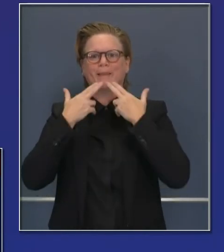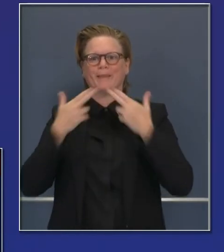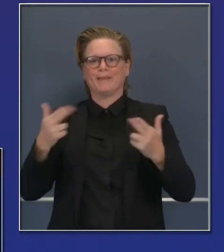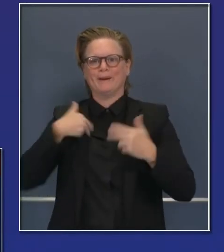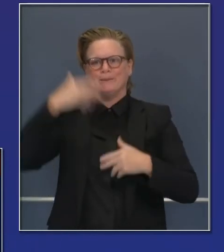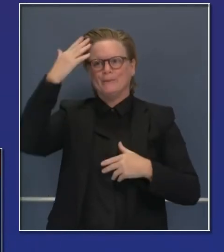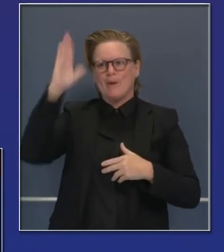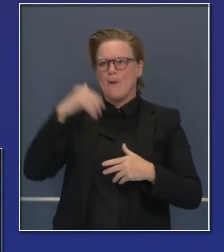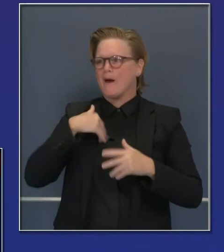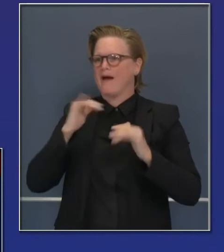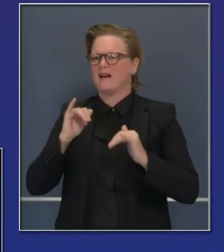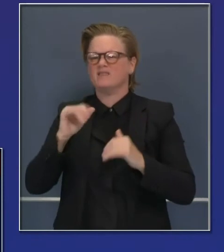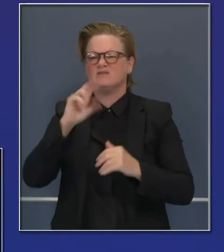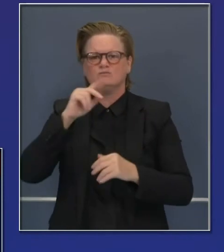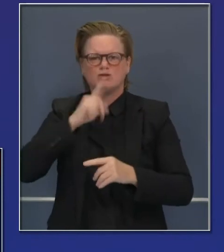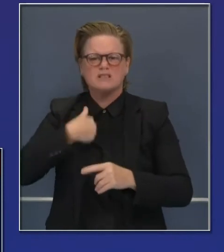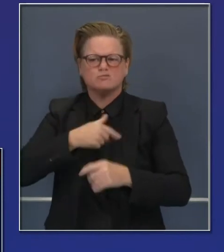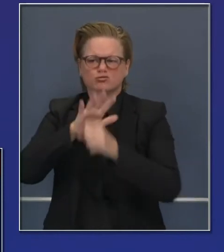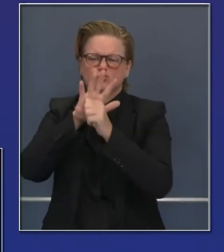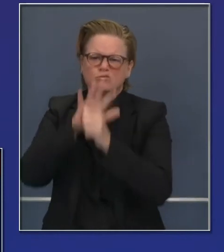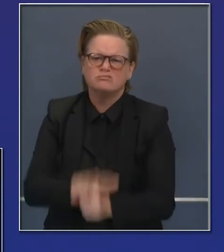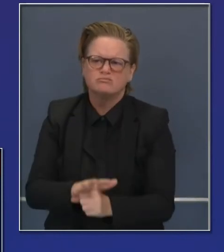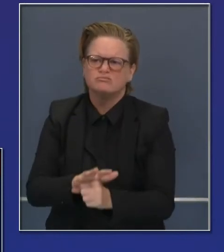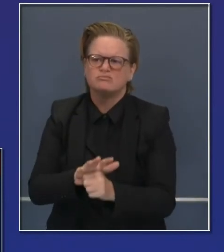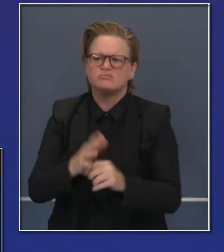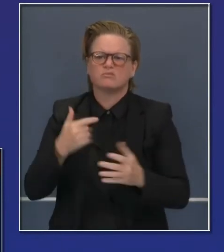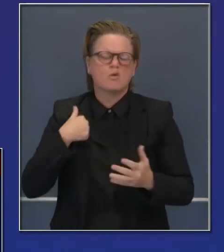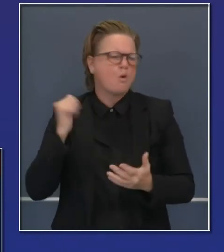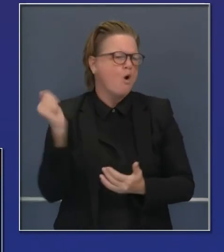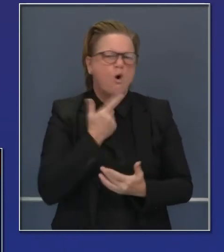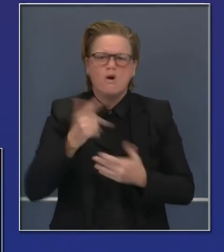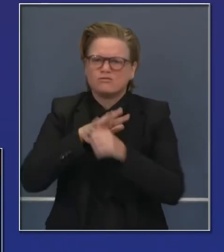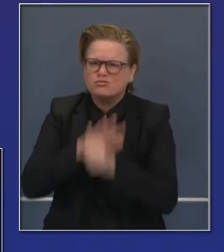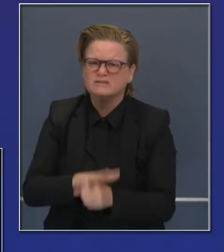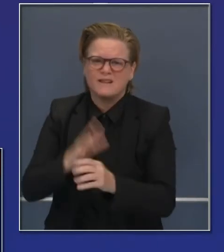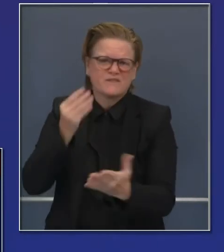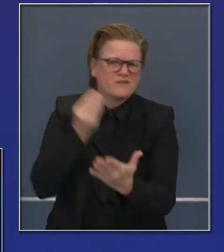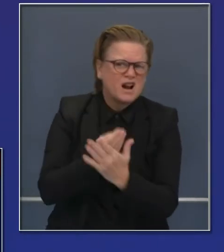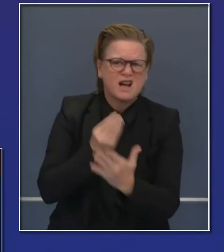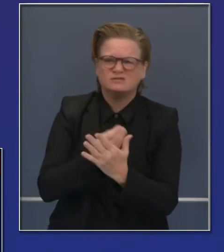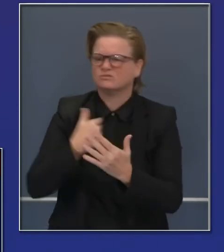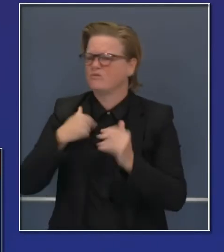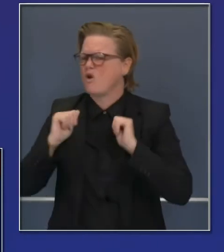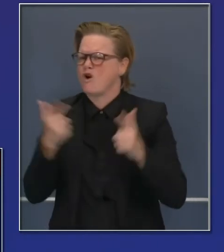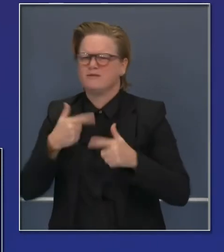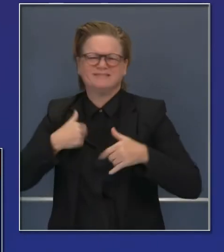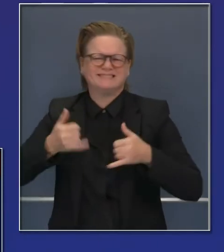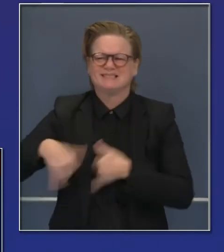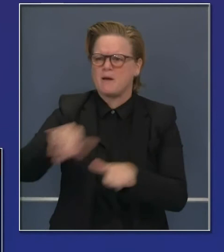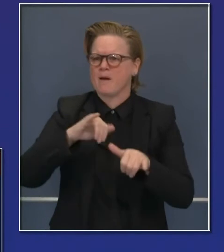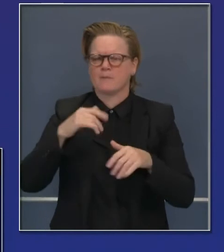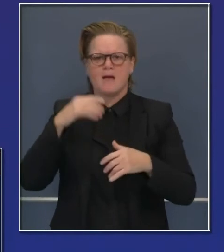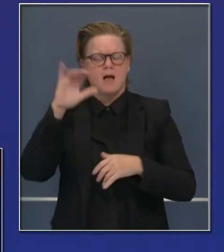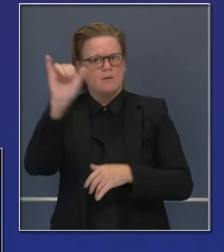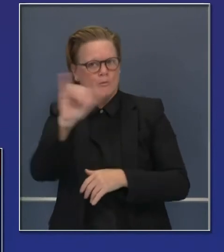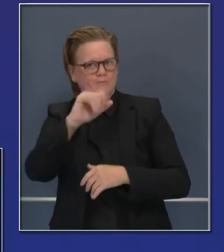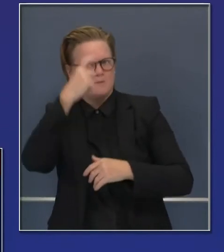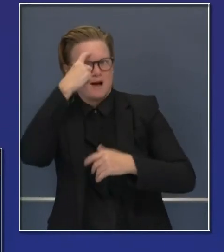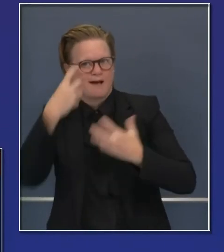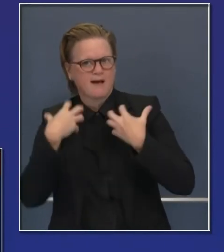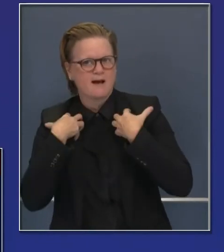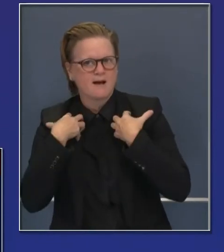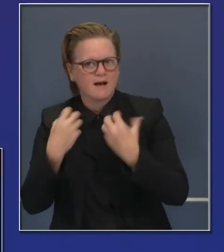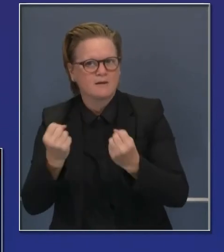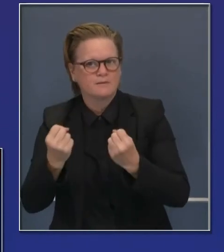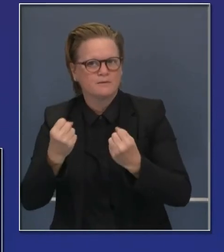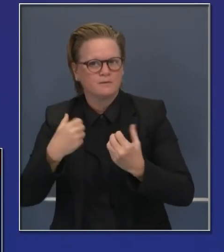under, not just the financial distress that many are under, and more still with this stay-at-home order. But we